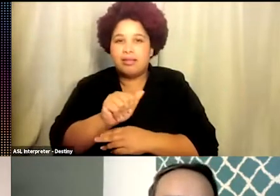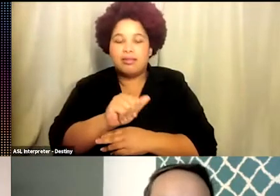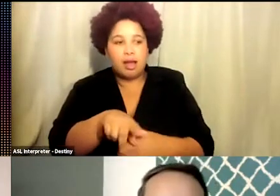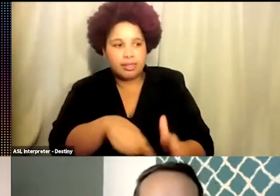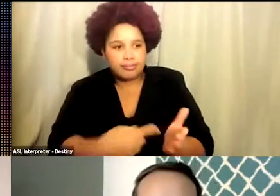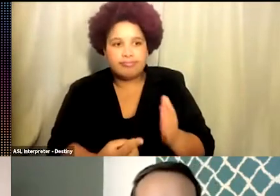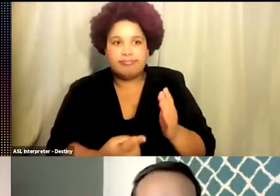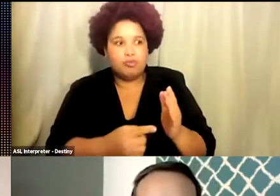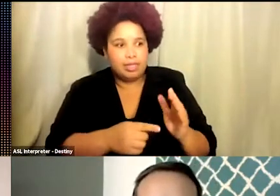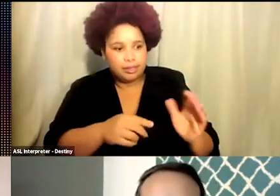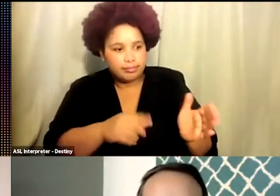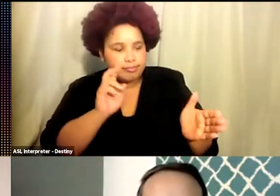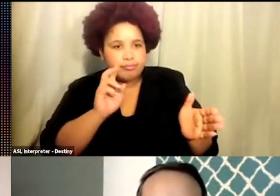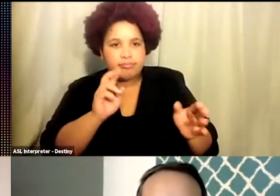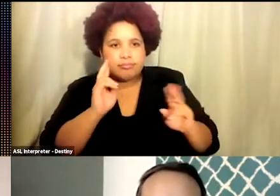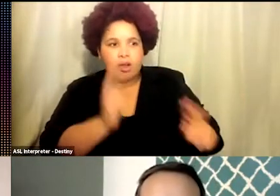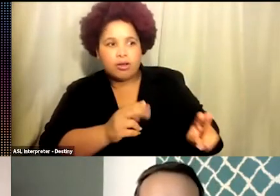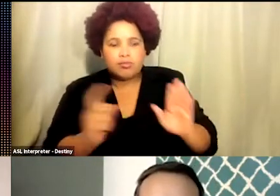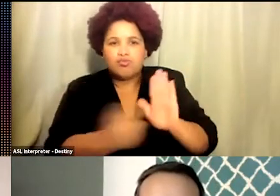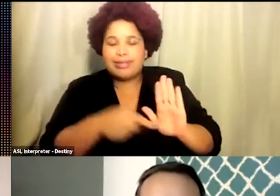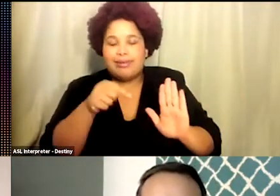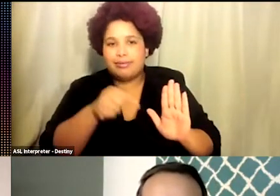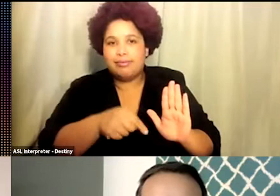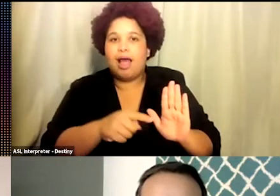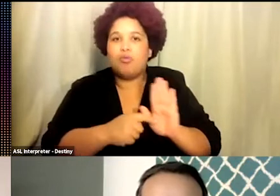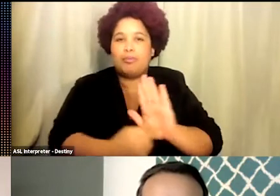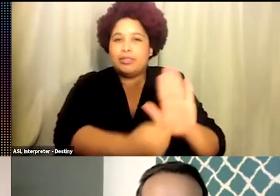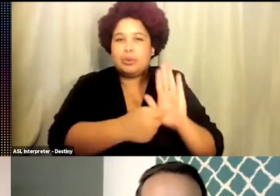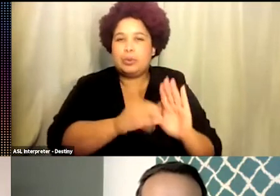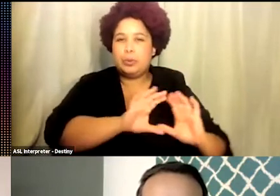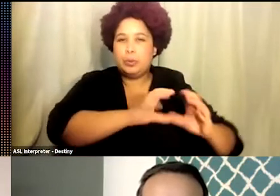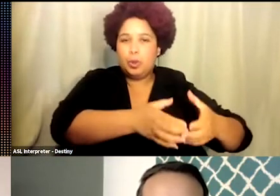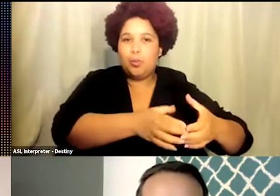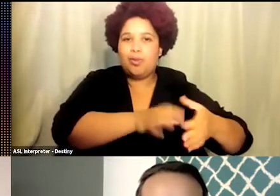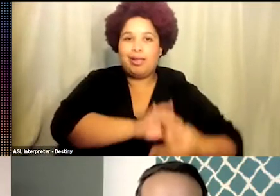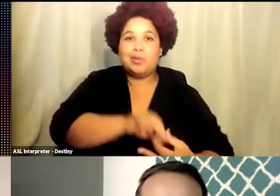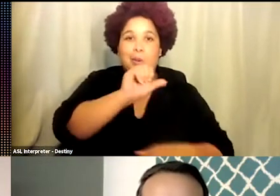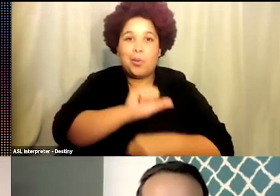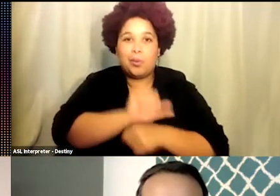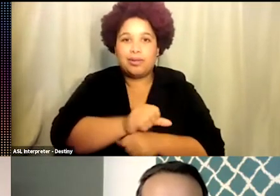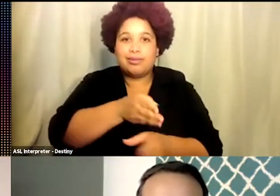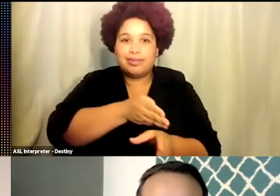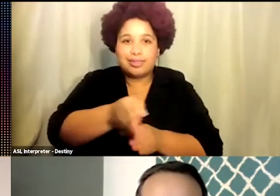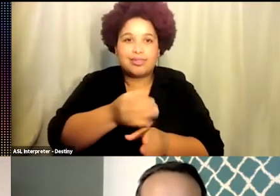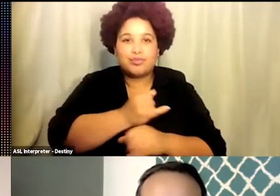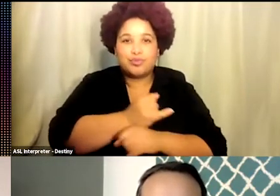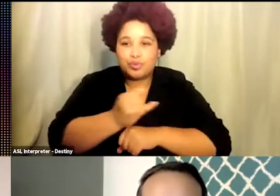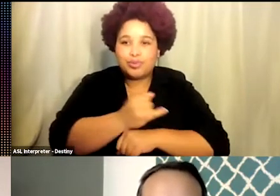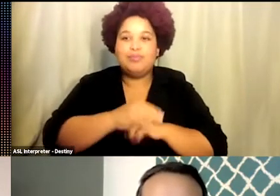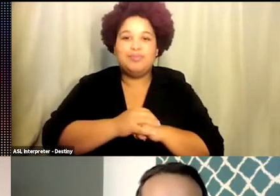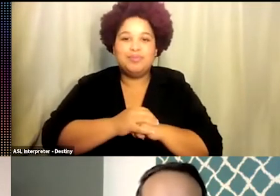significant representational group in the work that we do in this industry. So bravo, Azita and